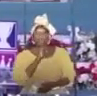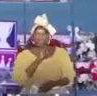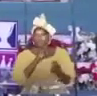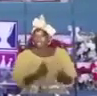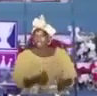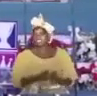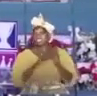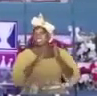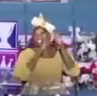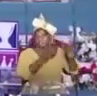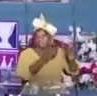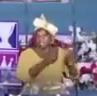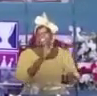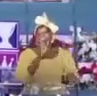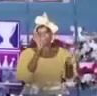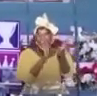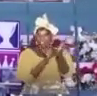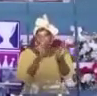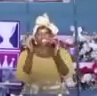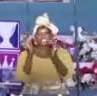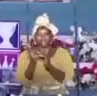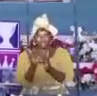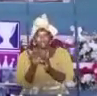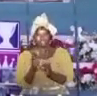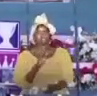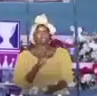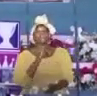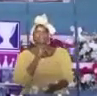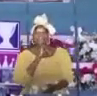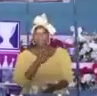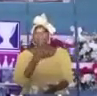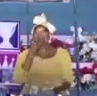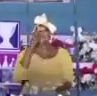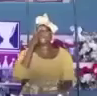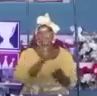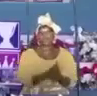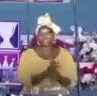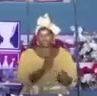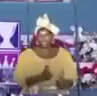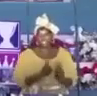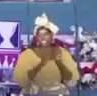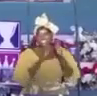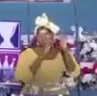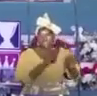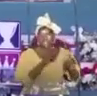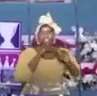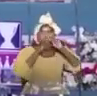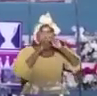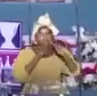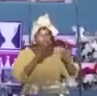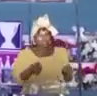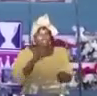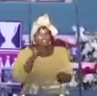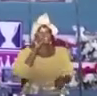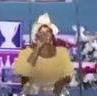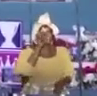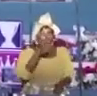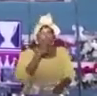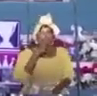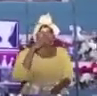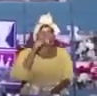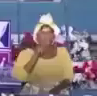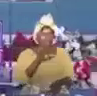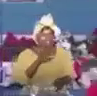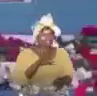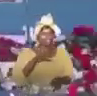said, I will give you rest. The word give you there does not mean you will not do anything and you will just have it, because you will be learning that Paul was